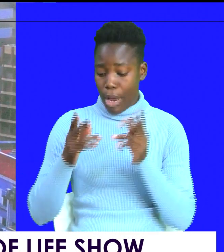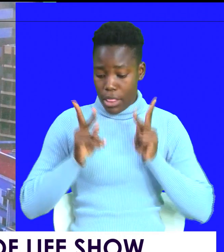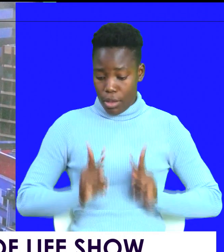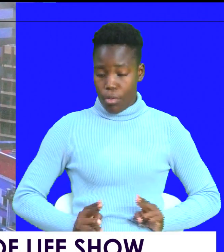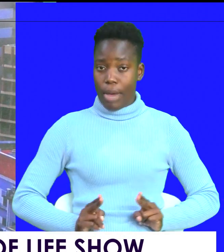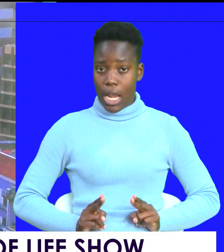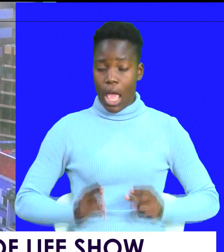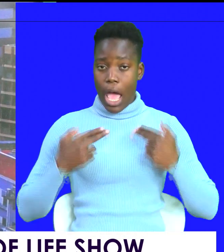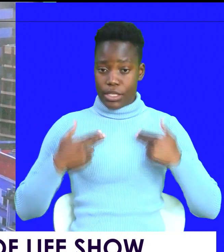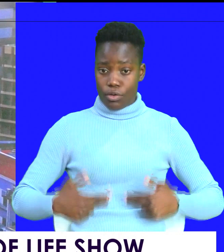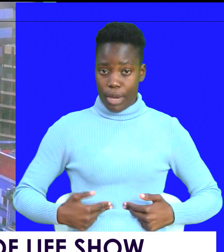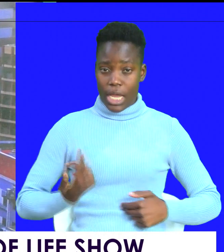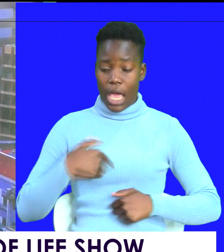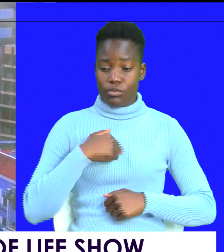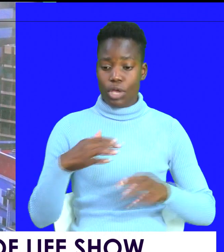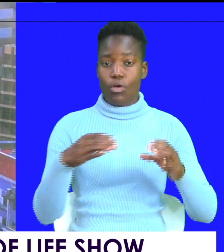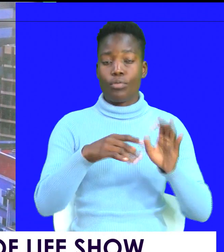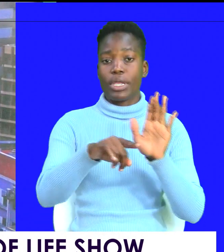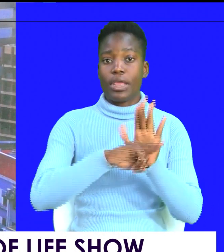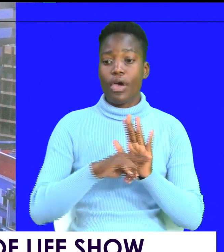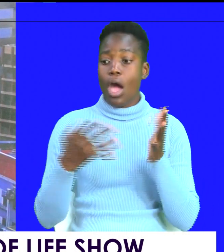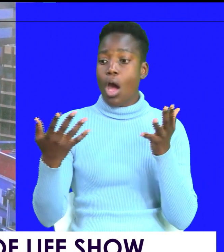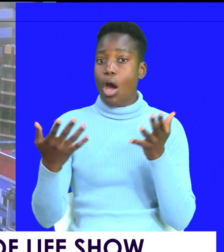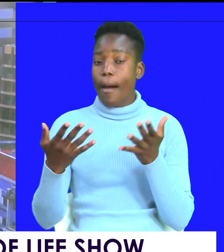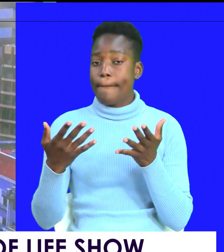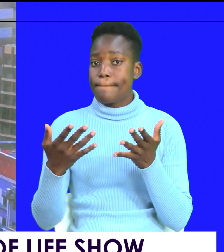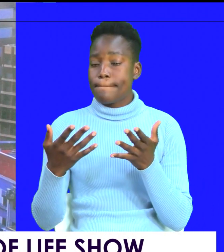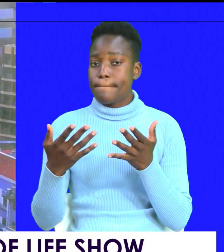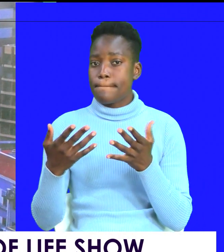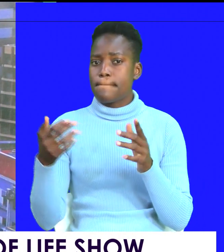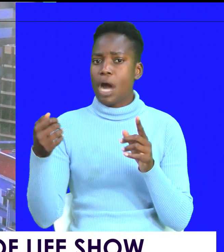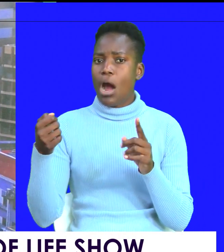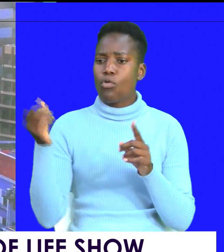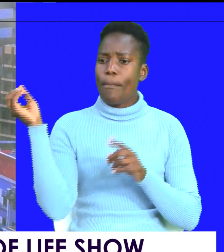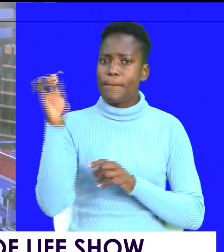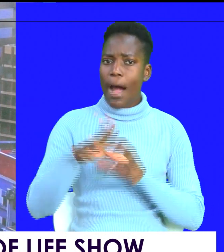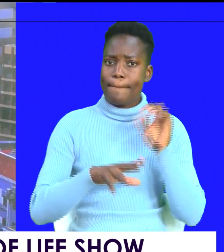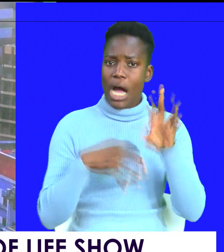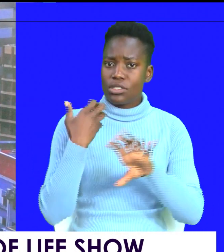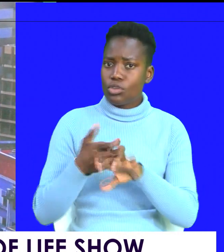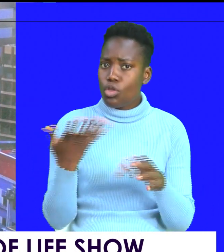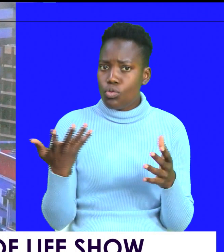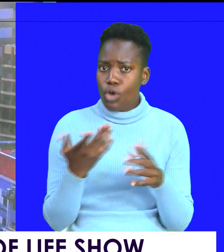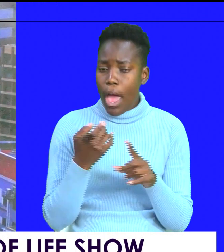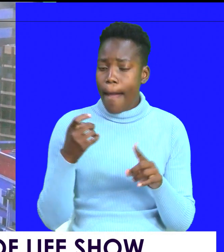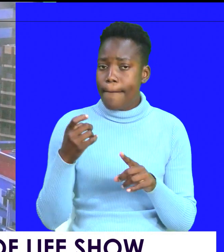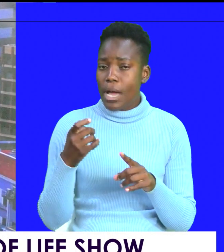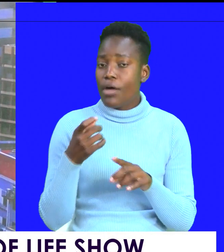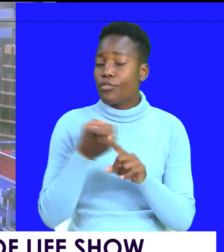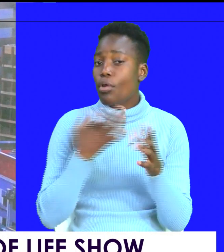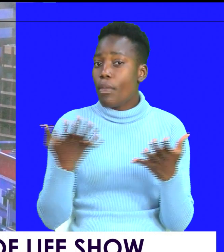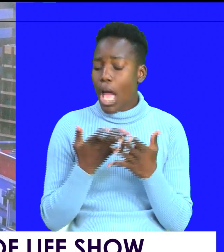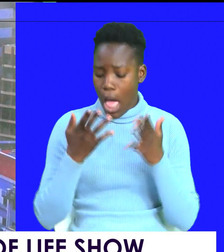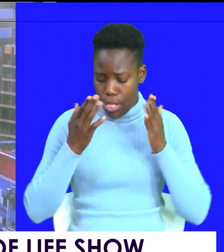are grouping negatively. Where does mob justice come out of? It comes out of that human instinct,